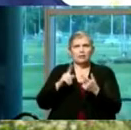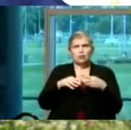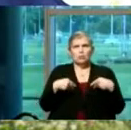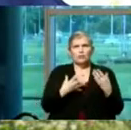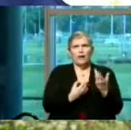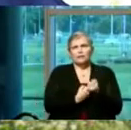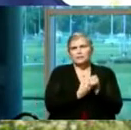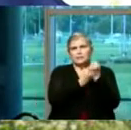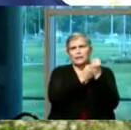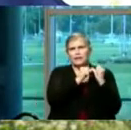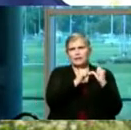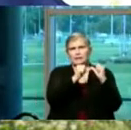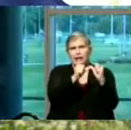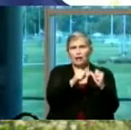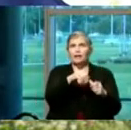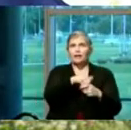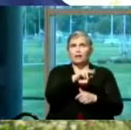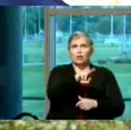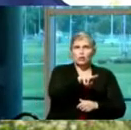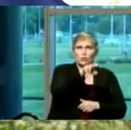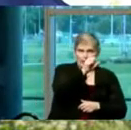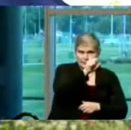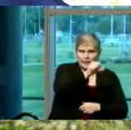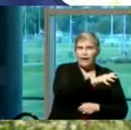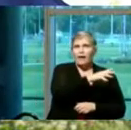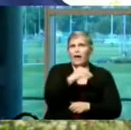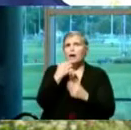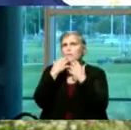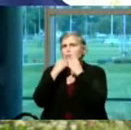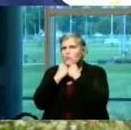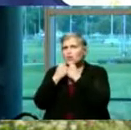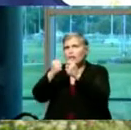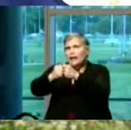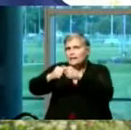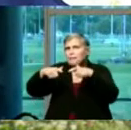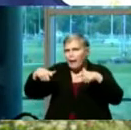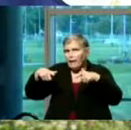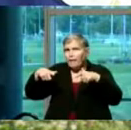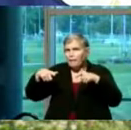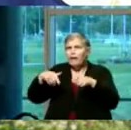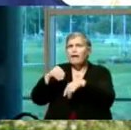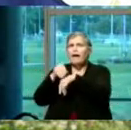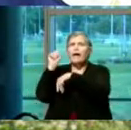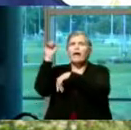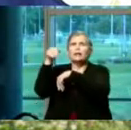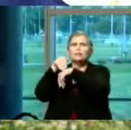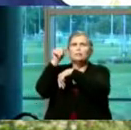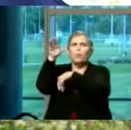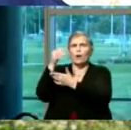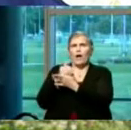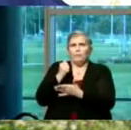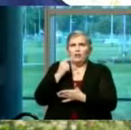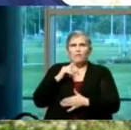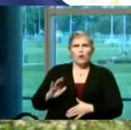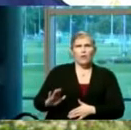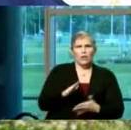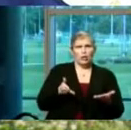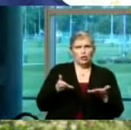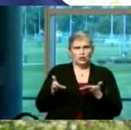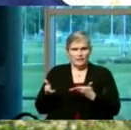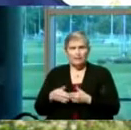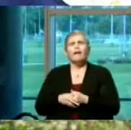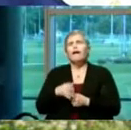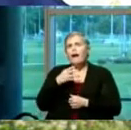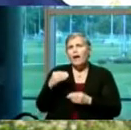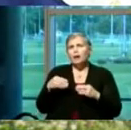sustainably produced products in the US, and will help to preserve and expand export opportunities for these commodities, as well as